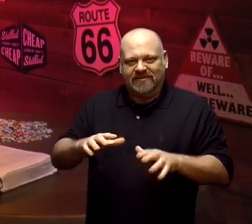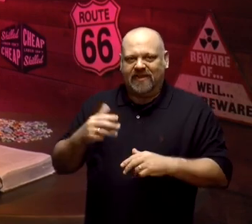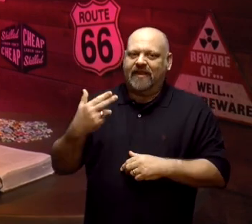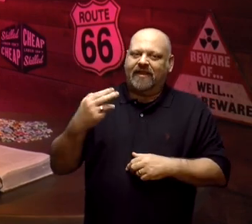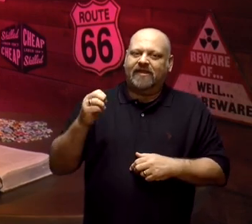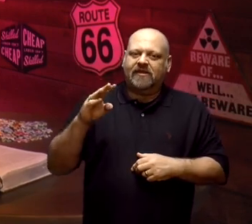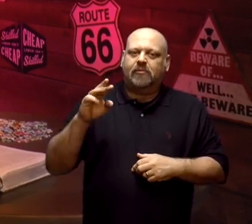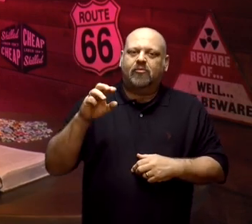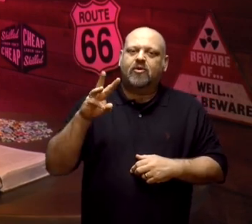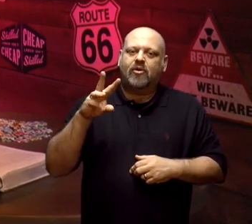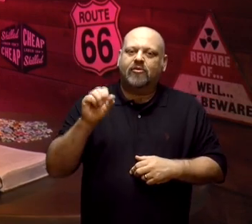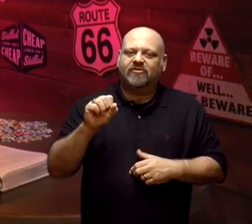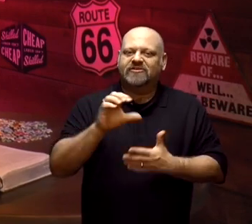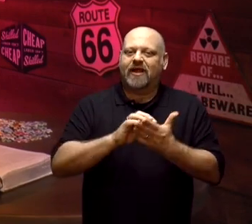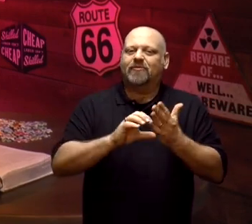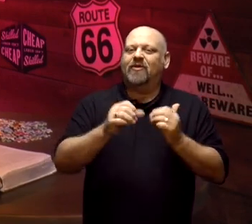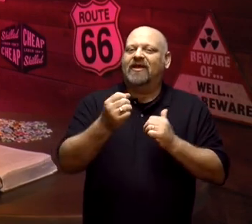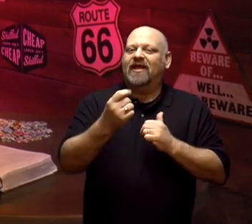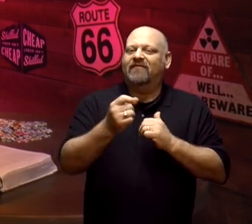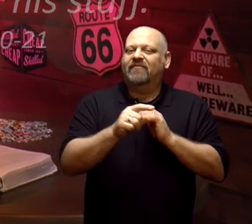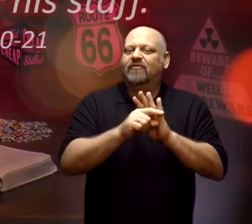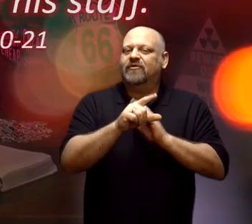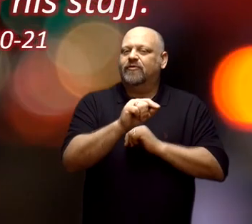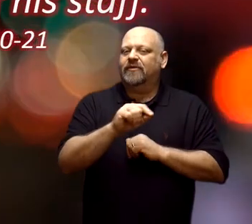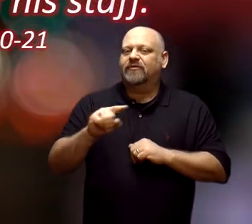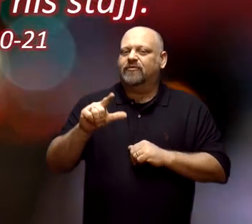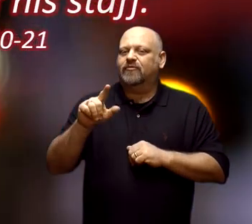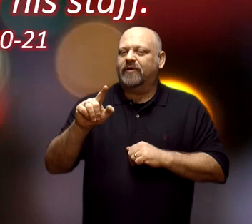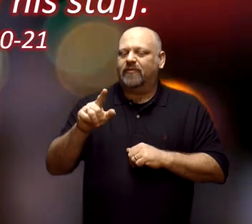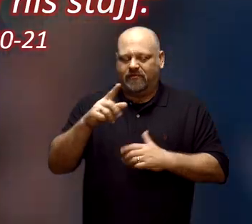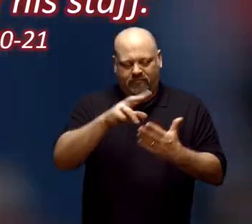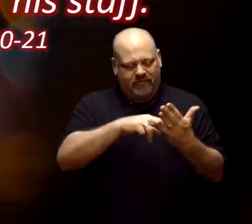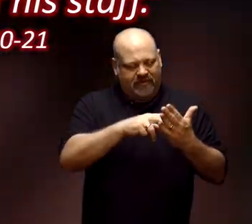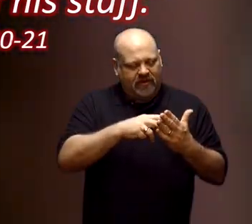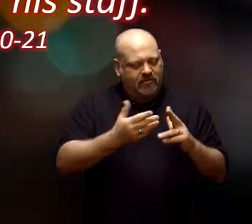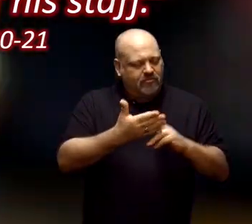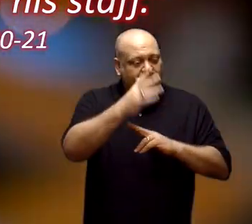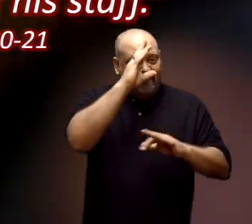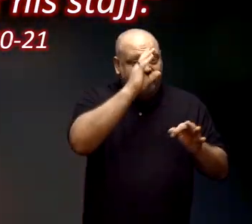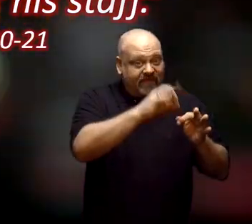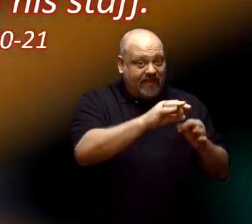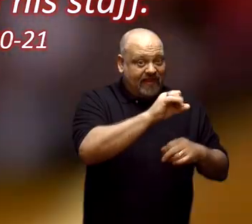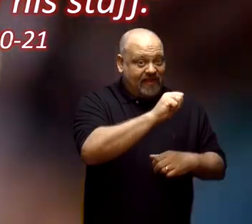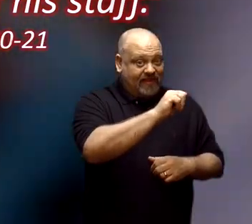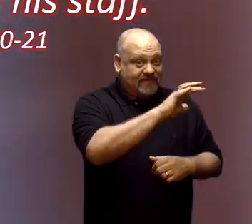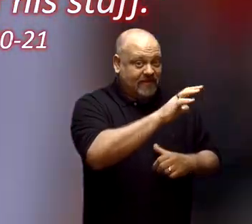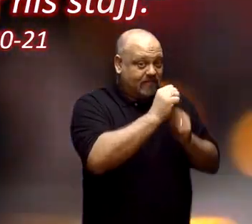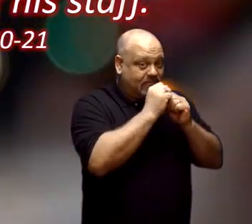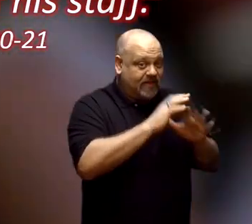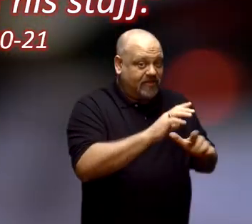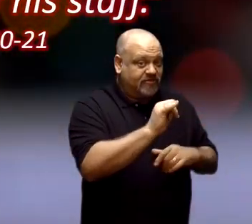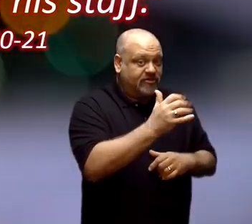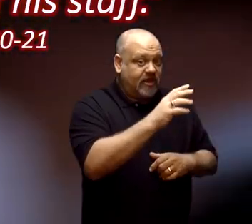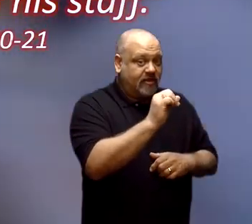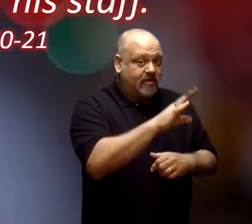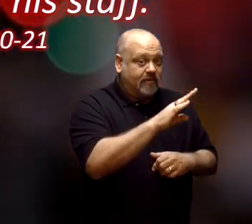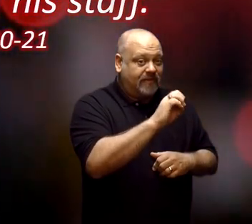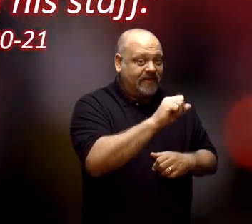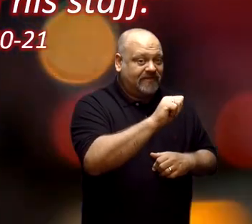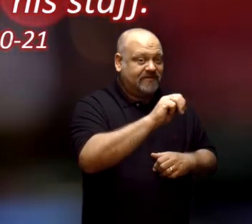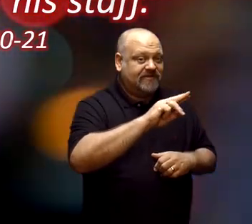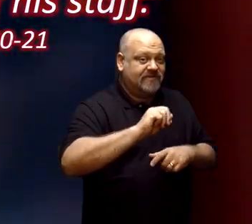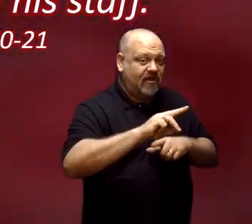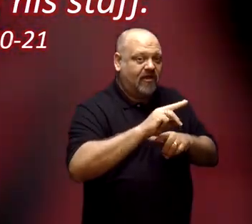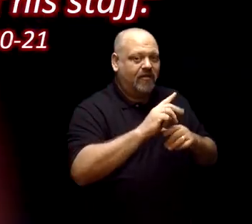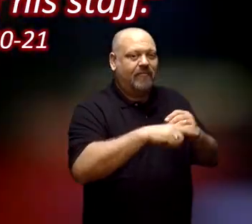Hebrews 11, 20 and 21, we read, "By faith, Isaac blessed Jacob and Esau in regard to their future.